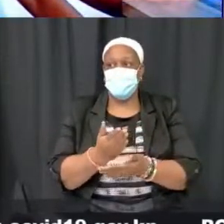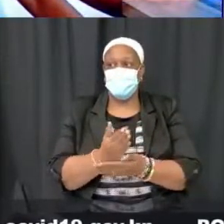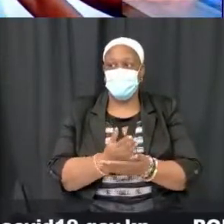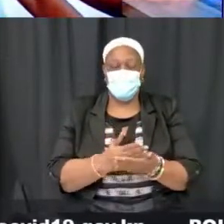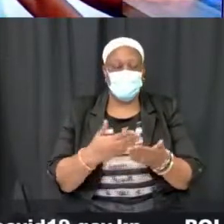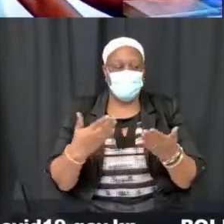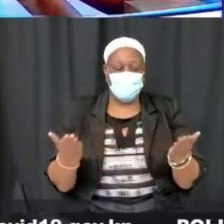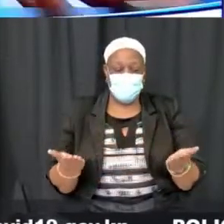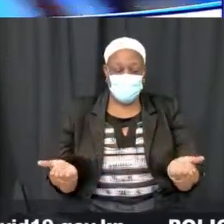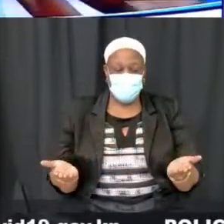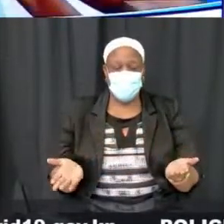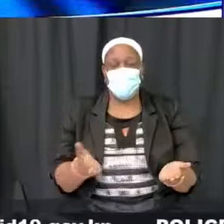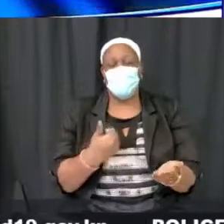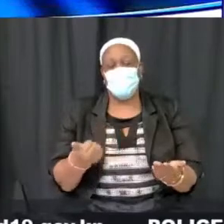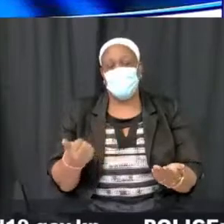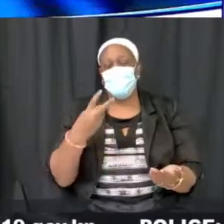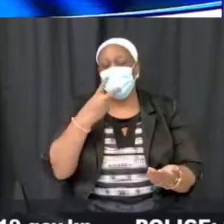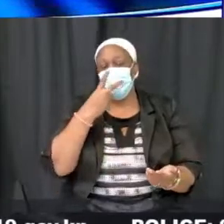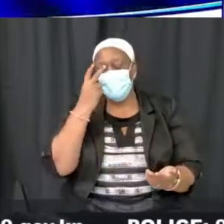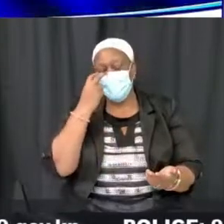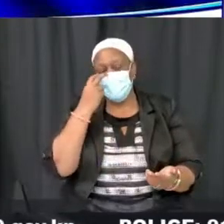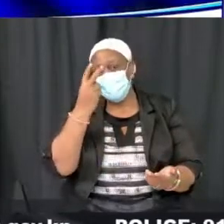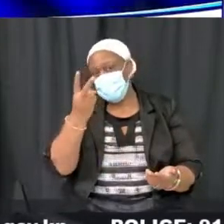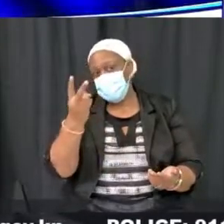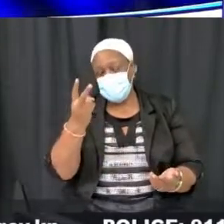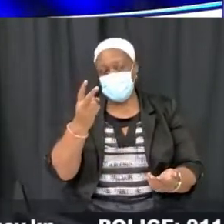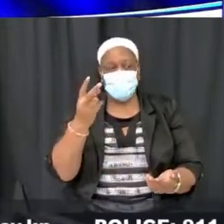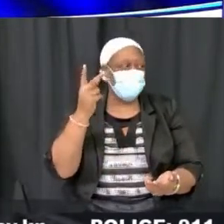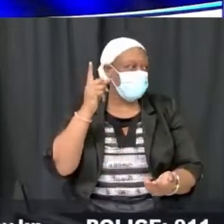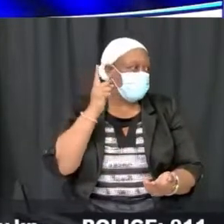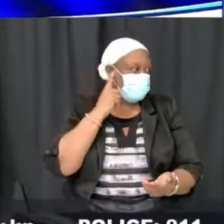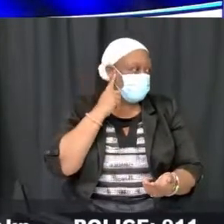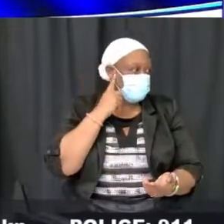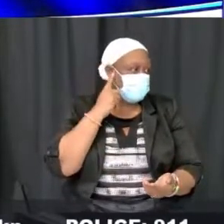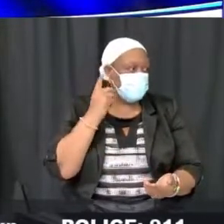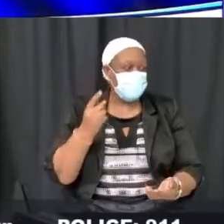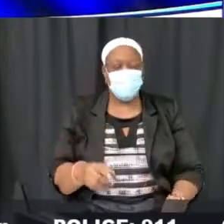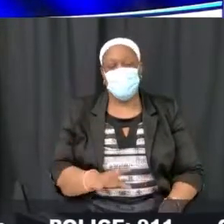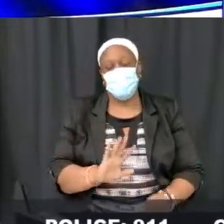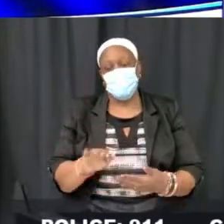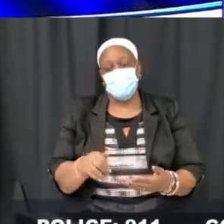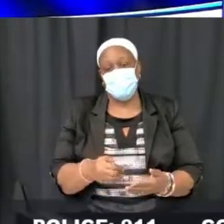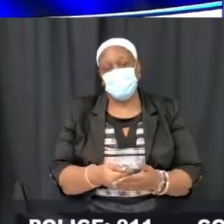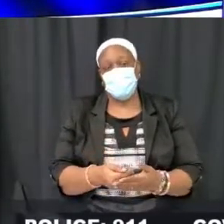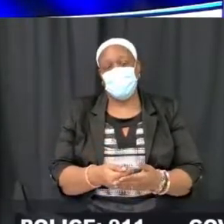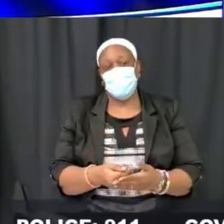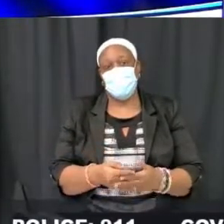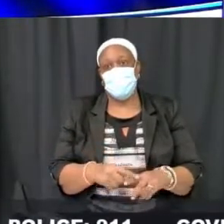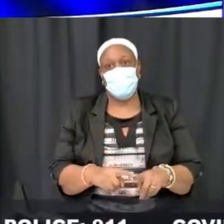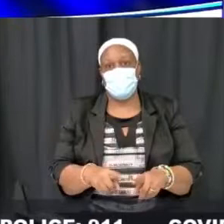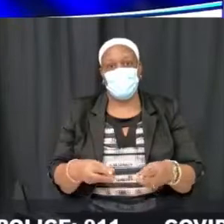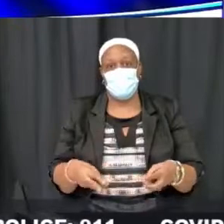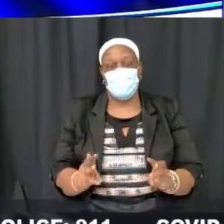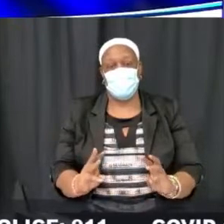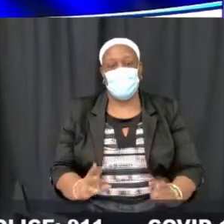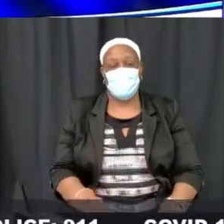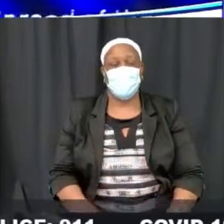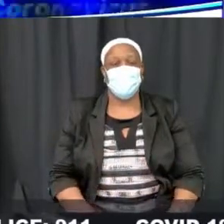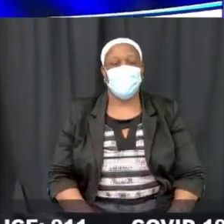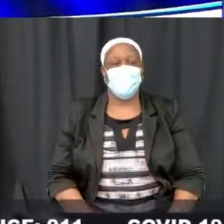this afternoon's briefing, and to all those persons who have tuned in via radio, TV, and the